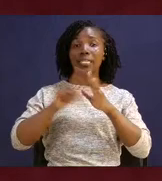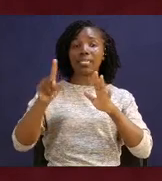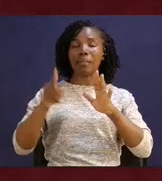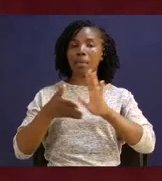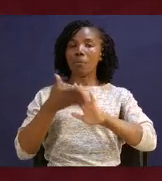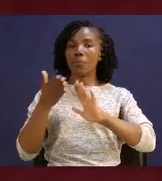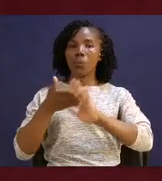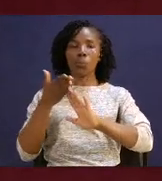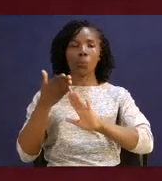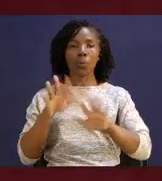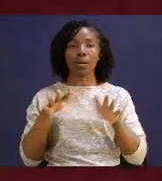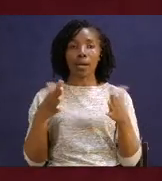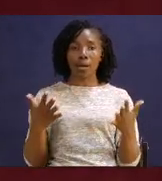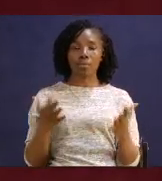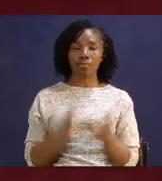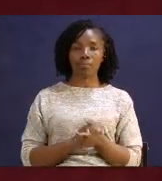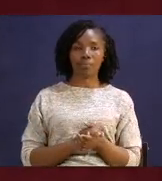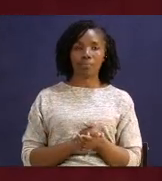How long?